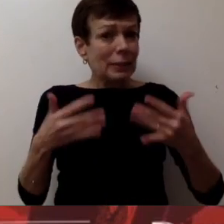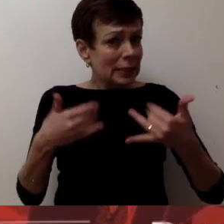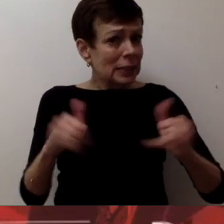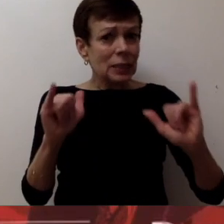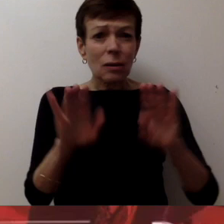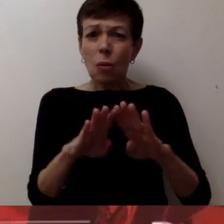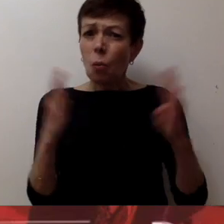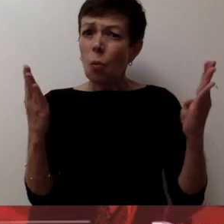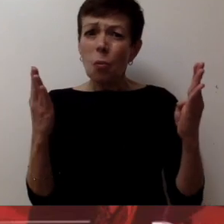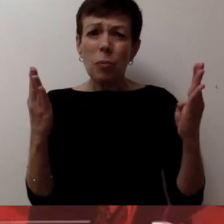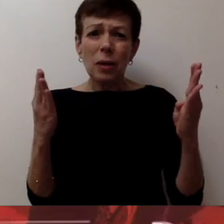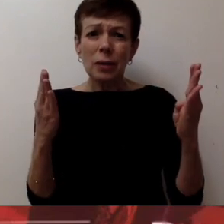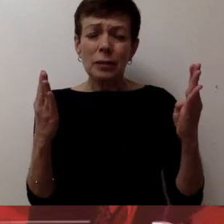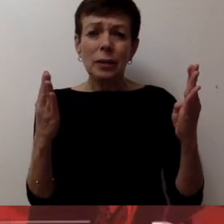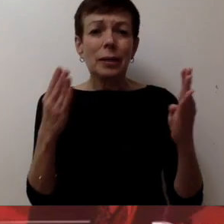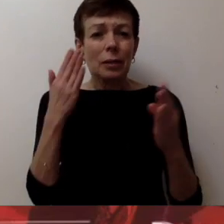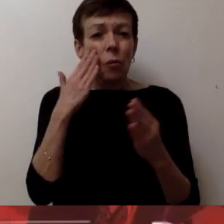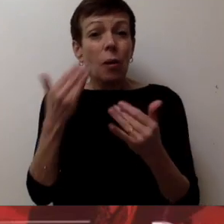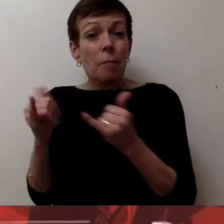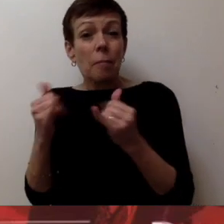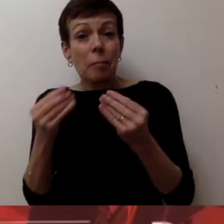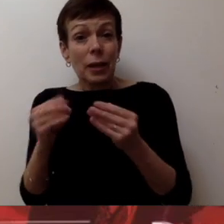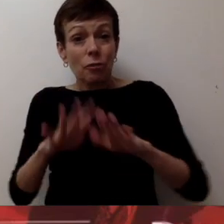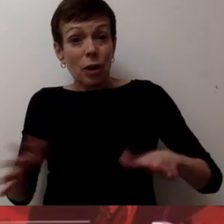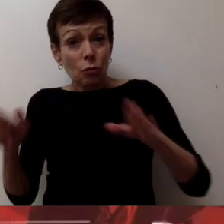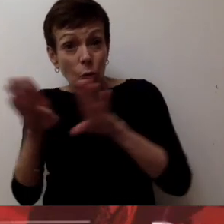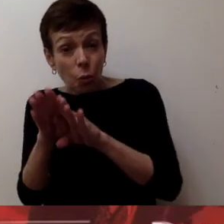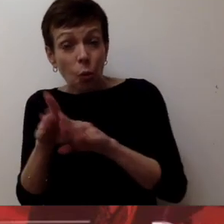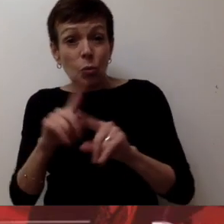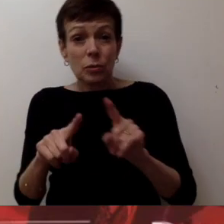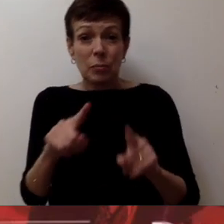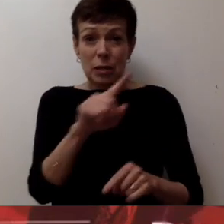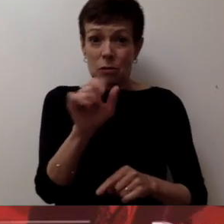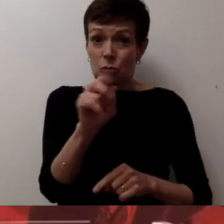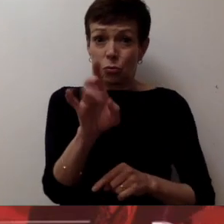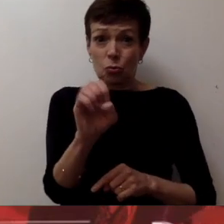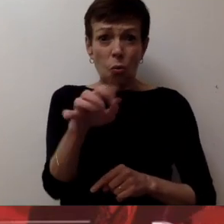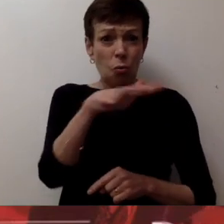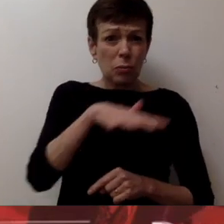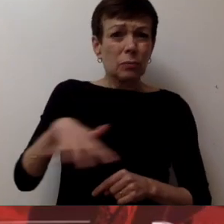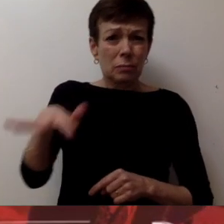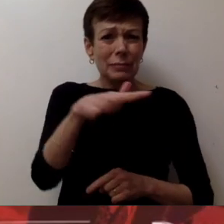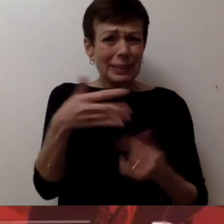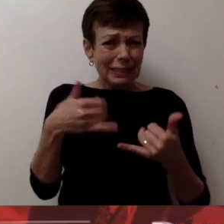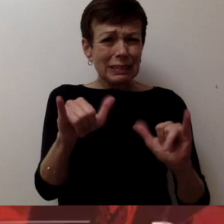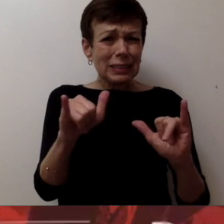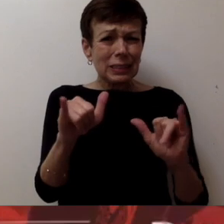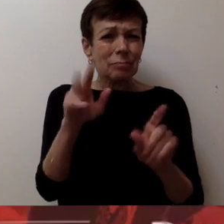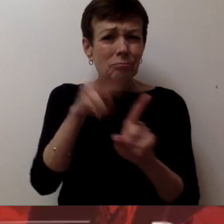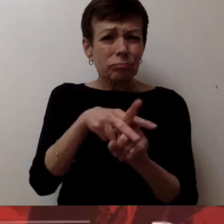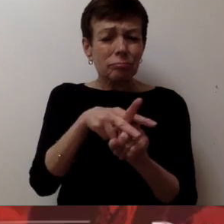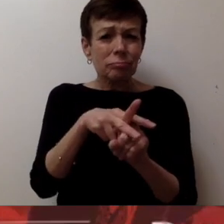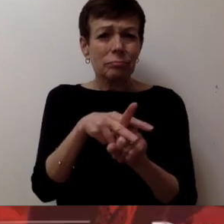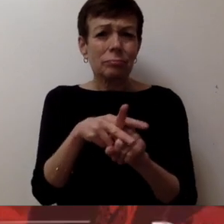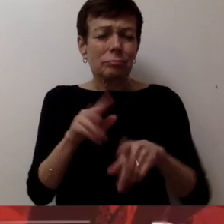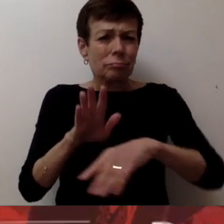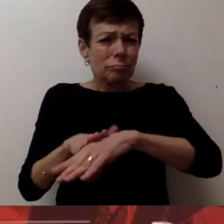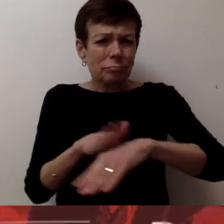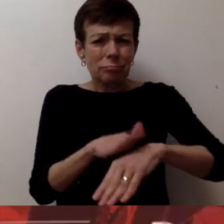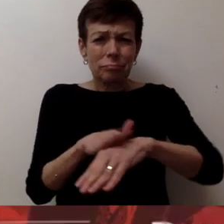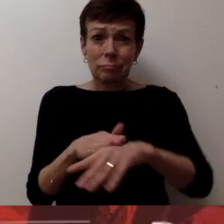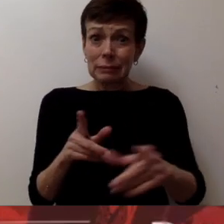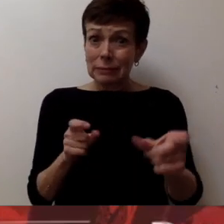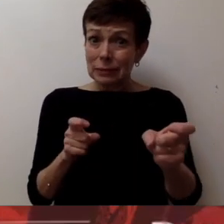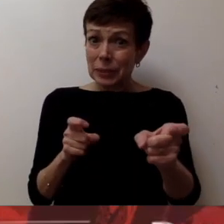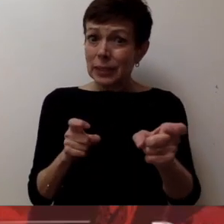in effect. We've heard of some situations involving excessive speeding in high traffic areas. And for that, we just